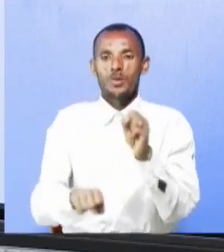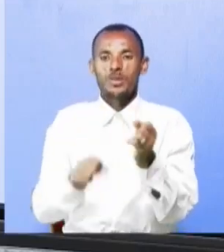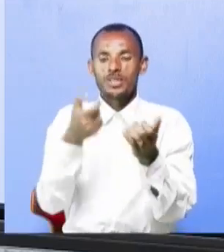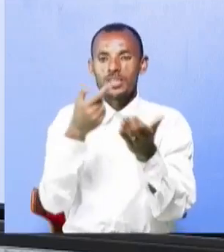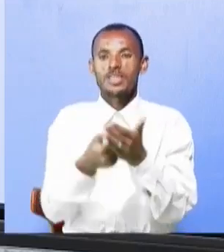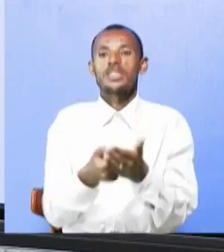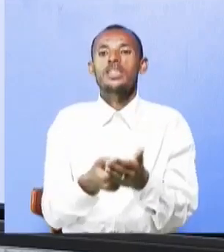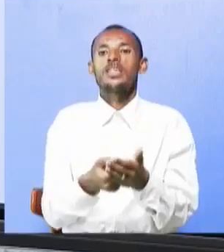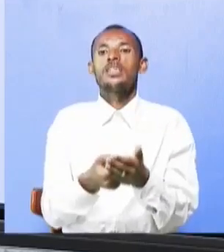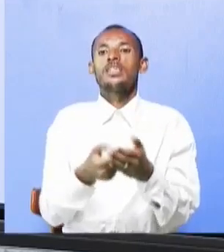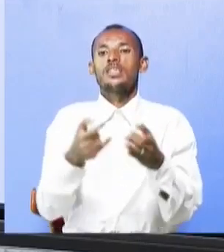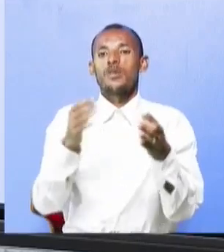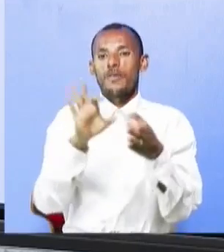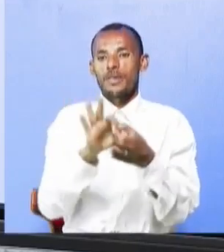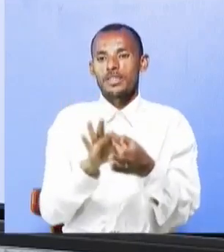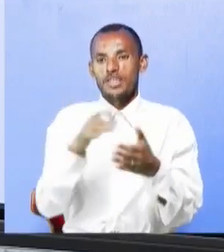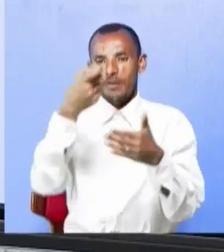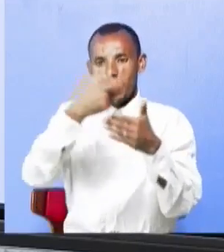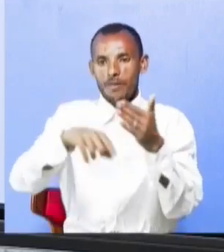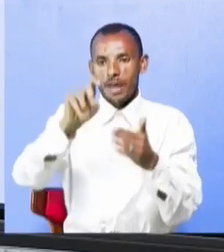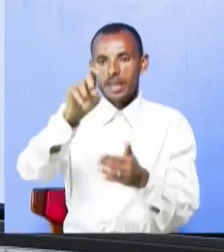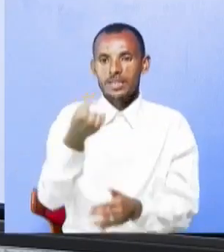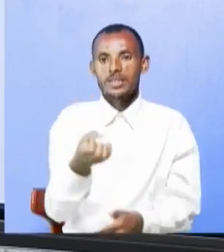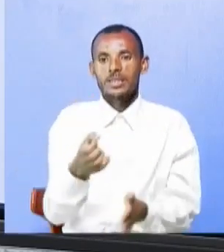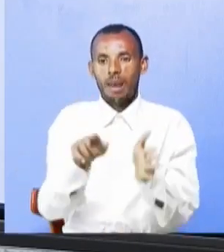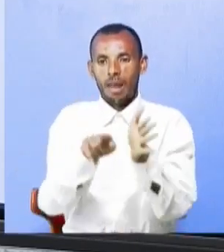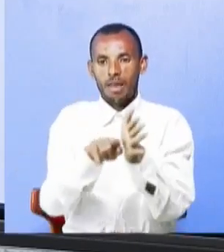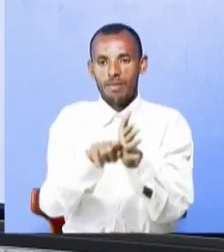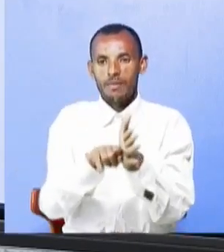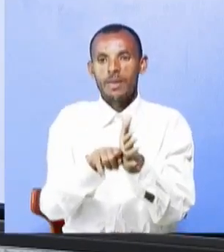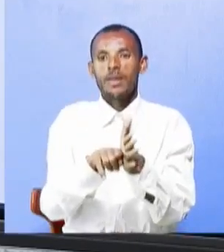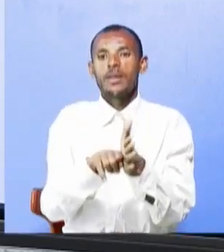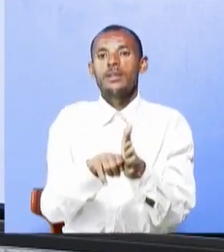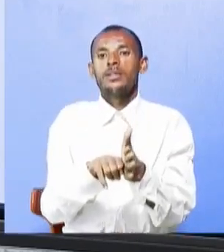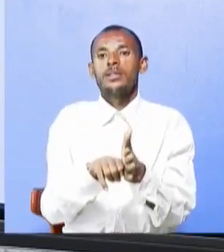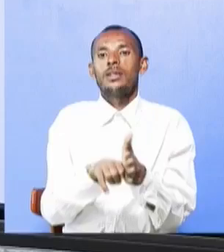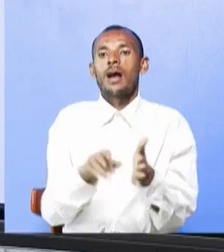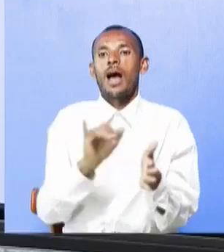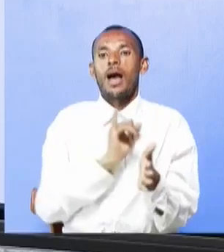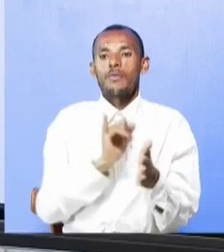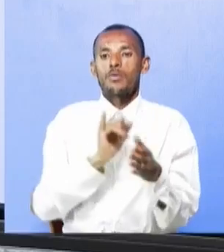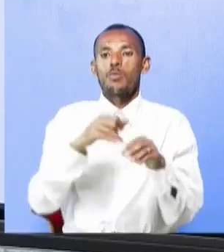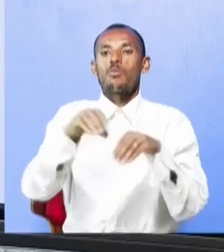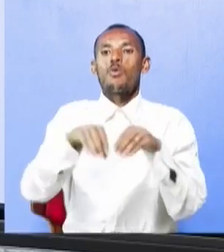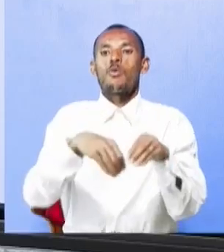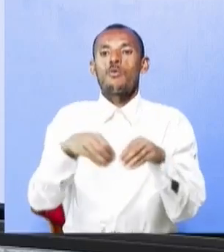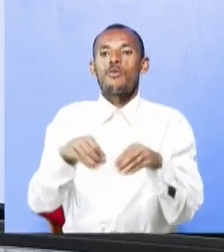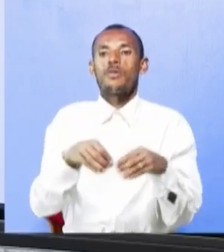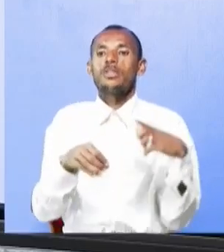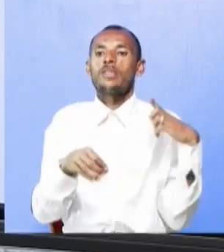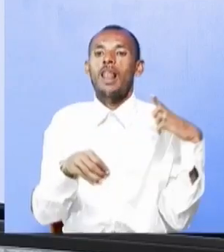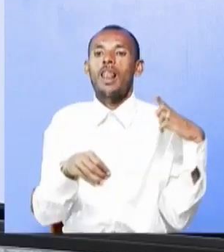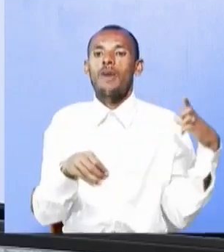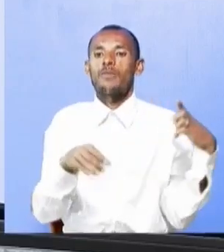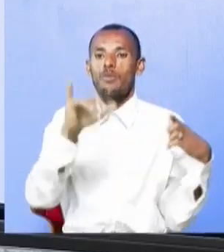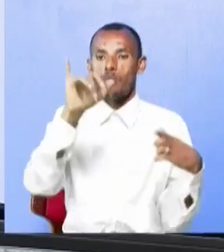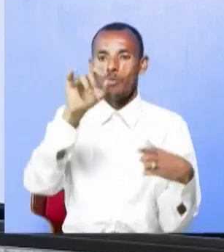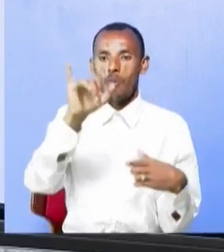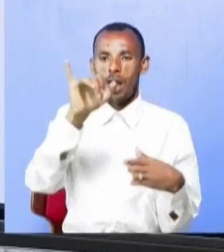the convention. The value of x is negative, therefore I have to move to the left of the